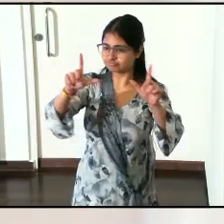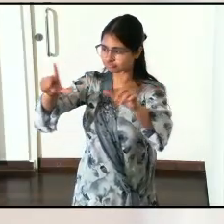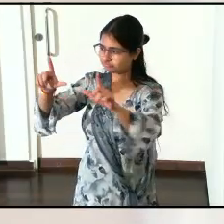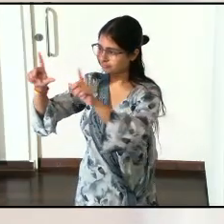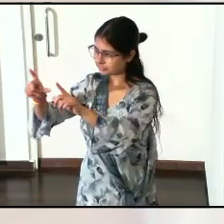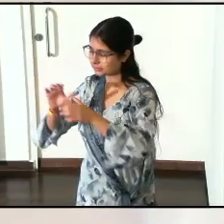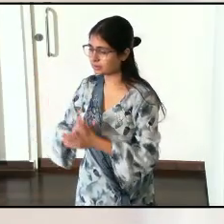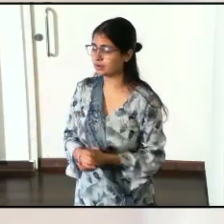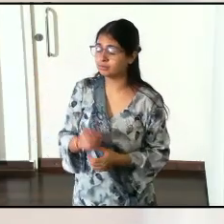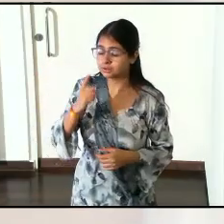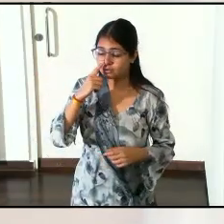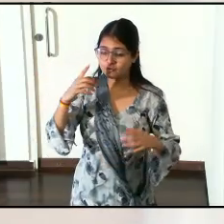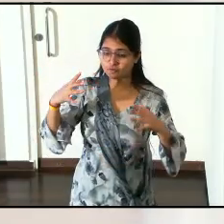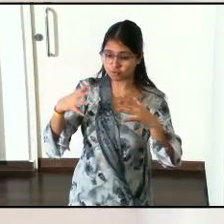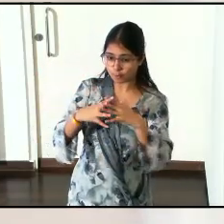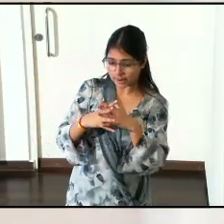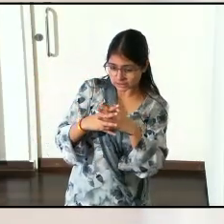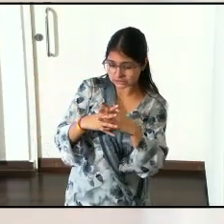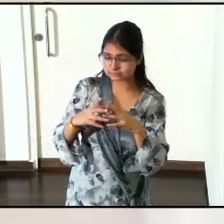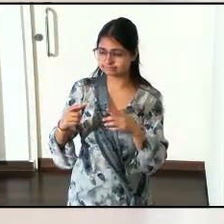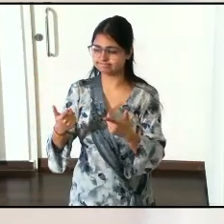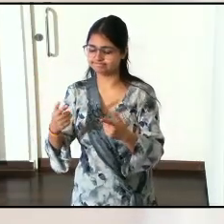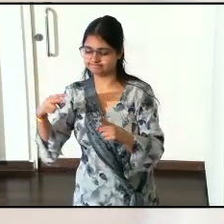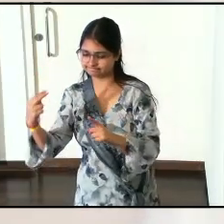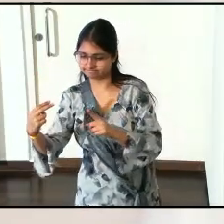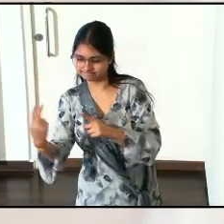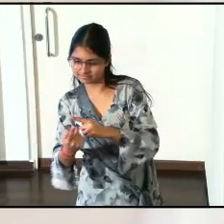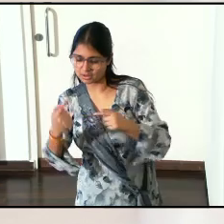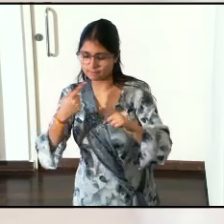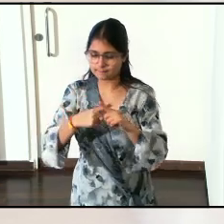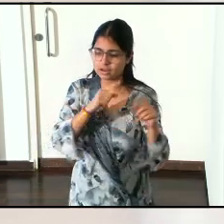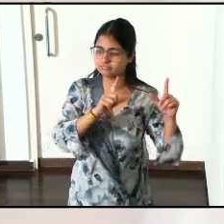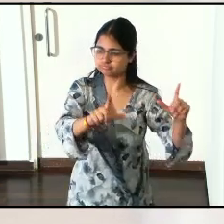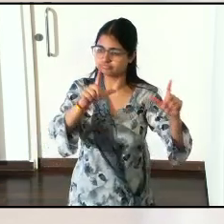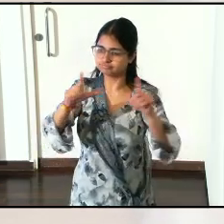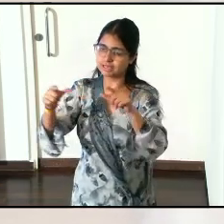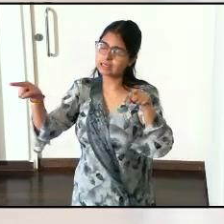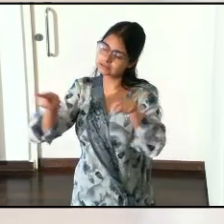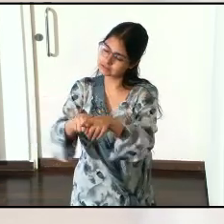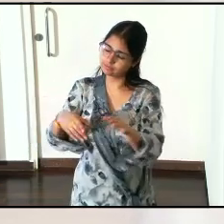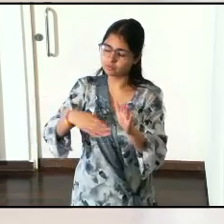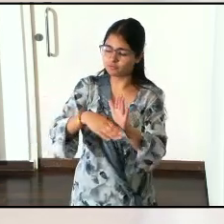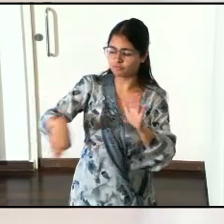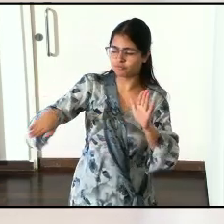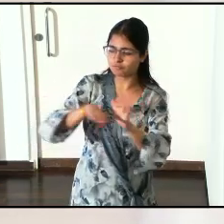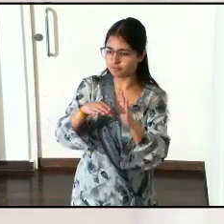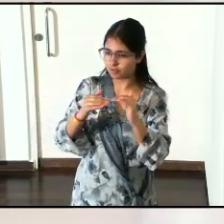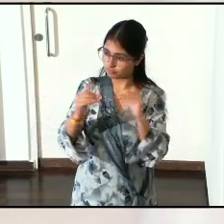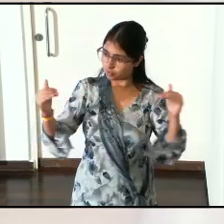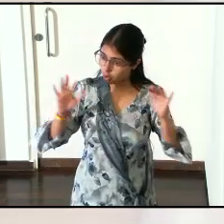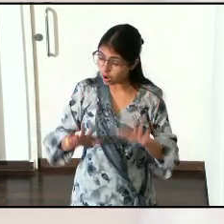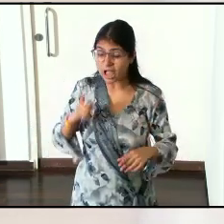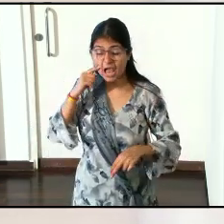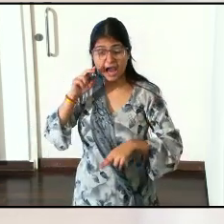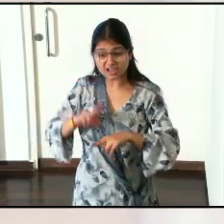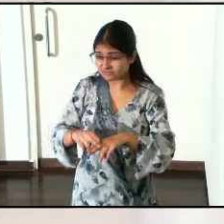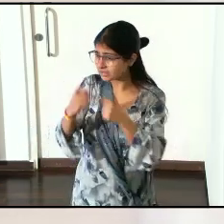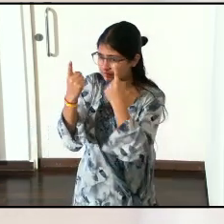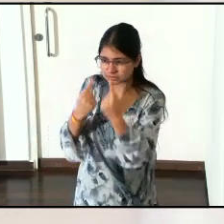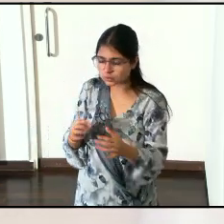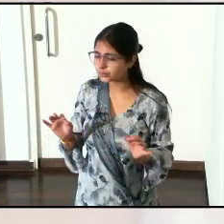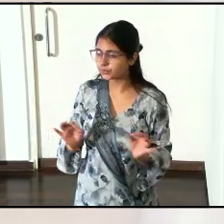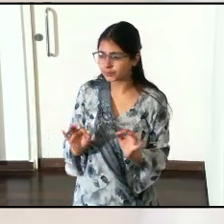Building Feminist Solidarity, in the Saskin exhibition that is on the same floor. So if you haven't checked it